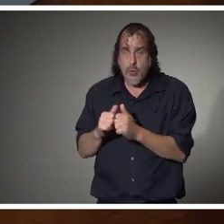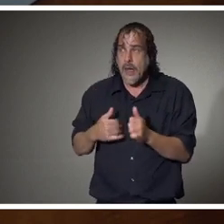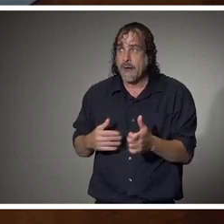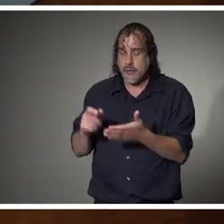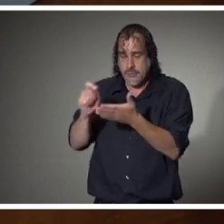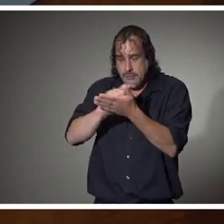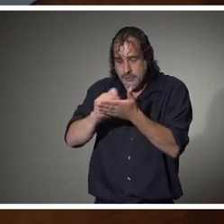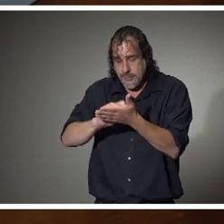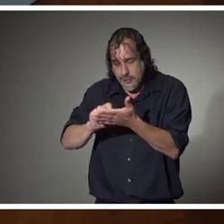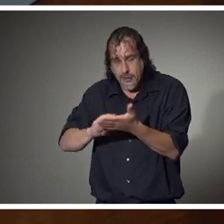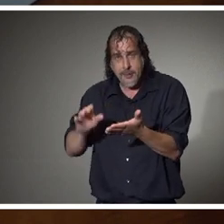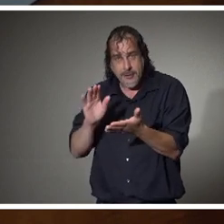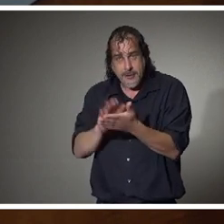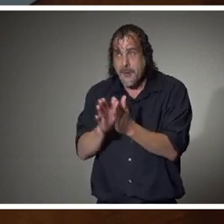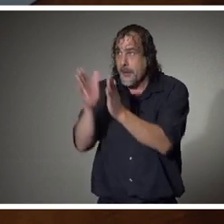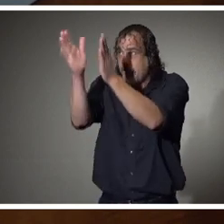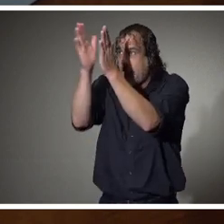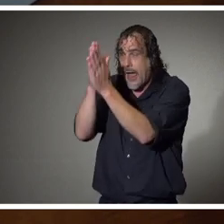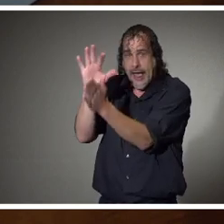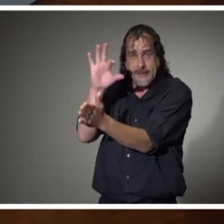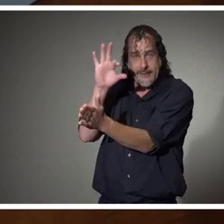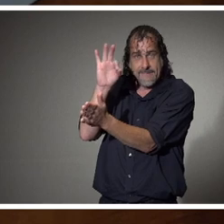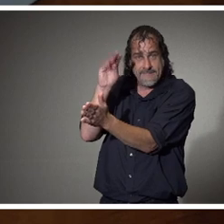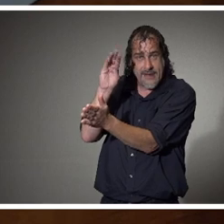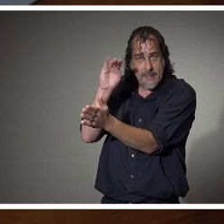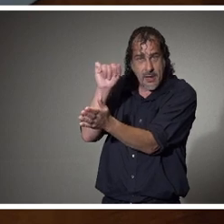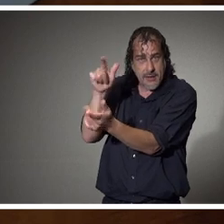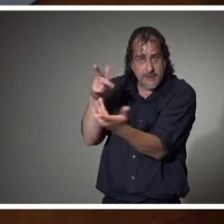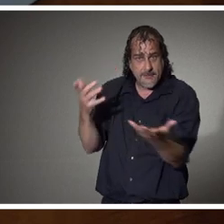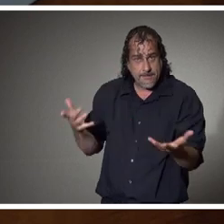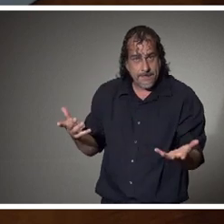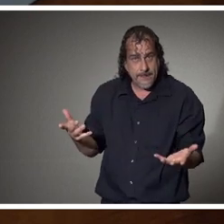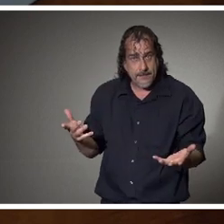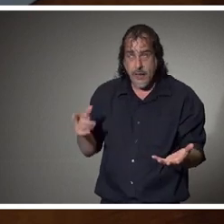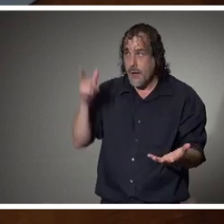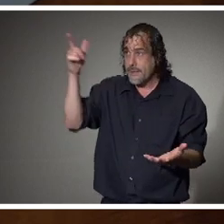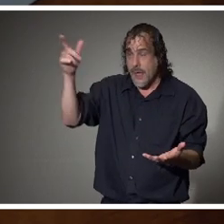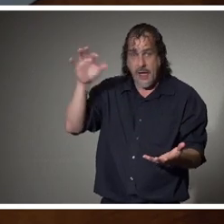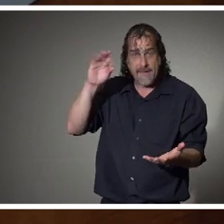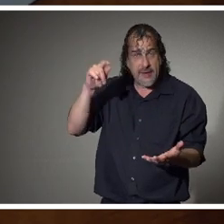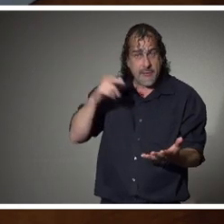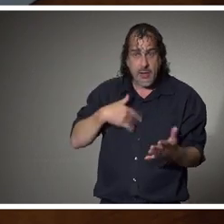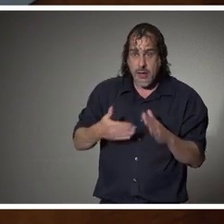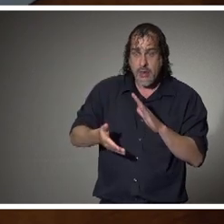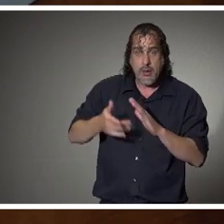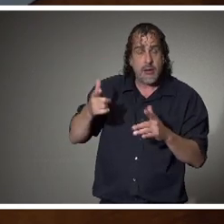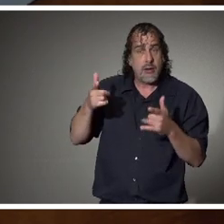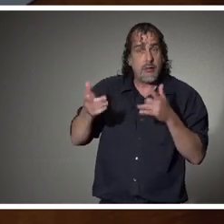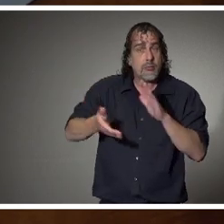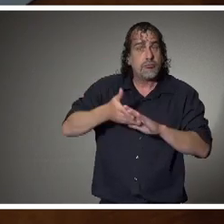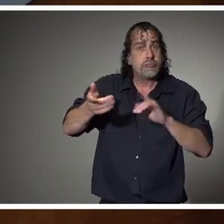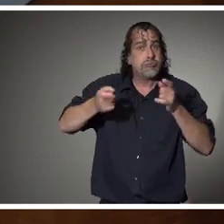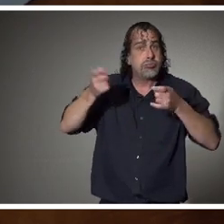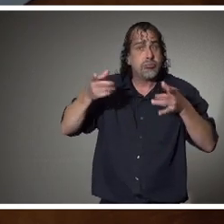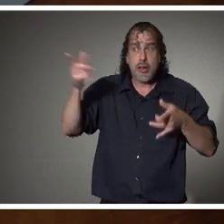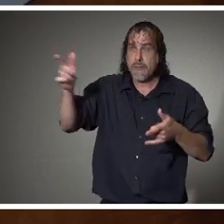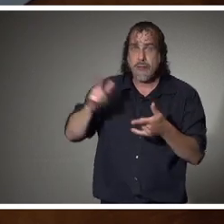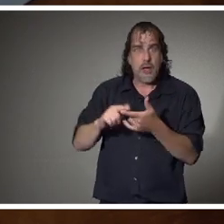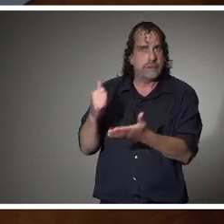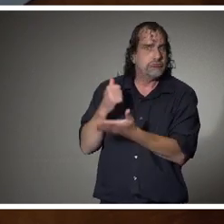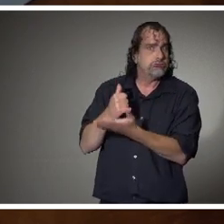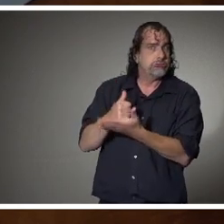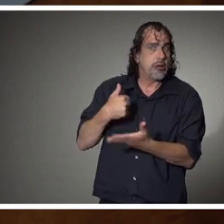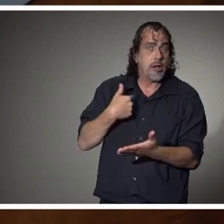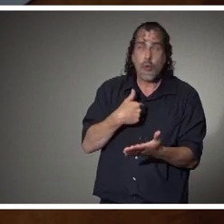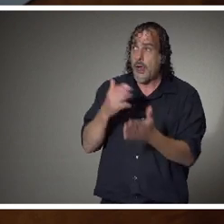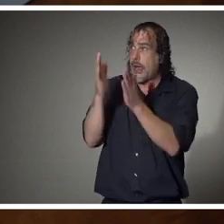request into FEMA, and what I will tell you is the administrator of FEMA has been very helpful to us. When we asked for an emergency declaration,